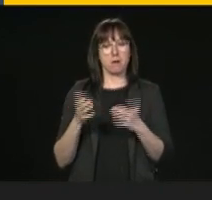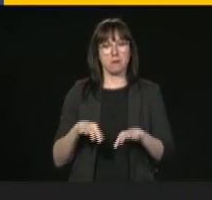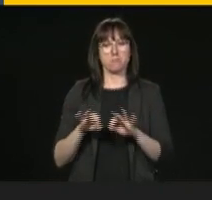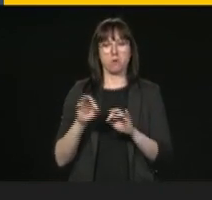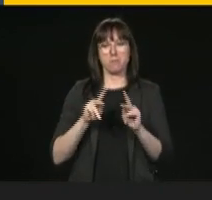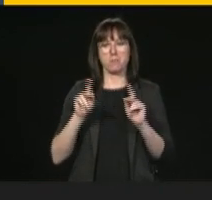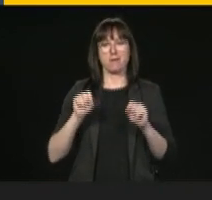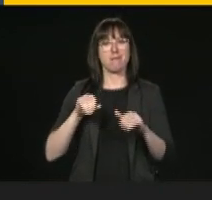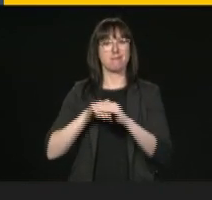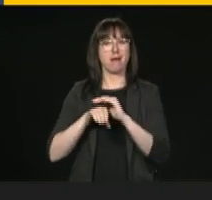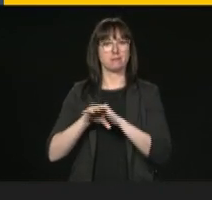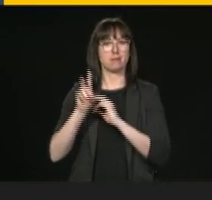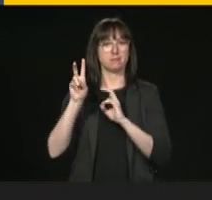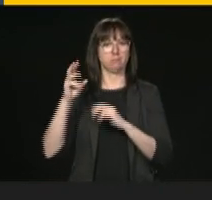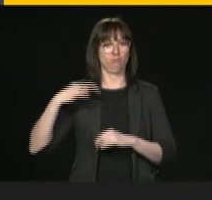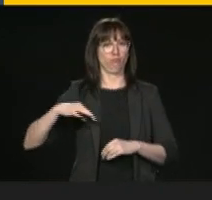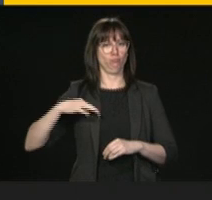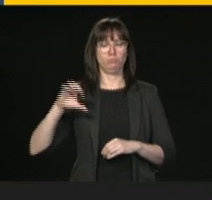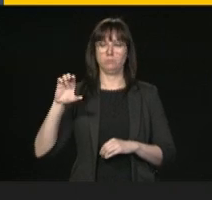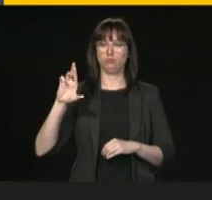in order to improve their situation